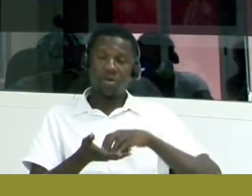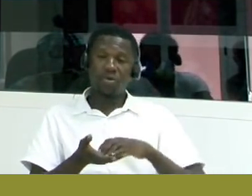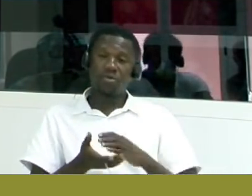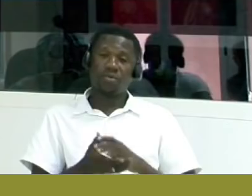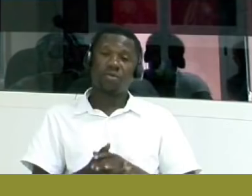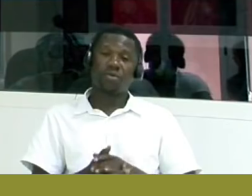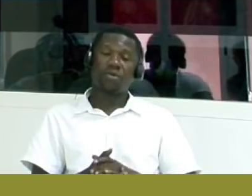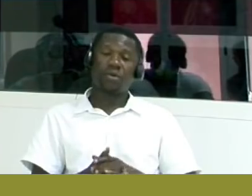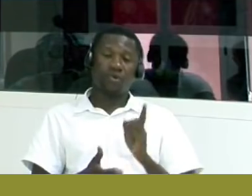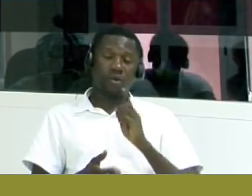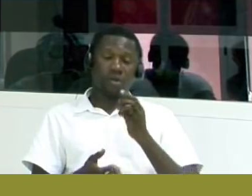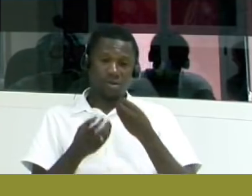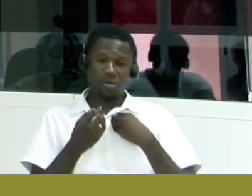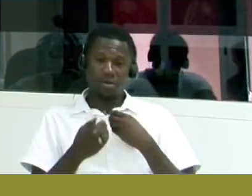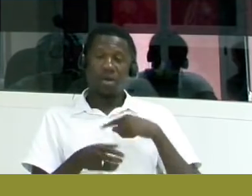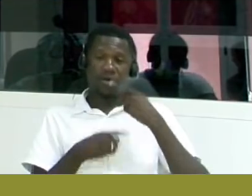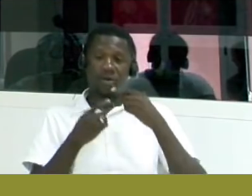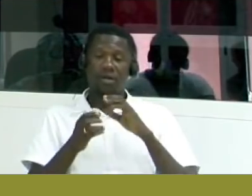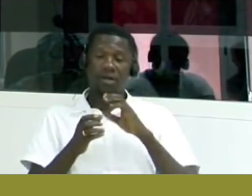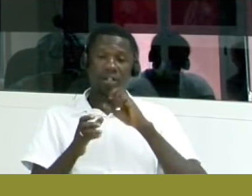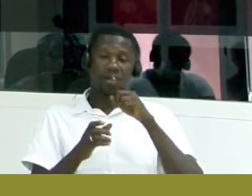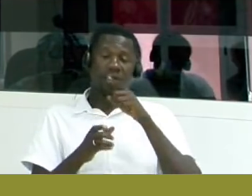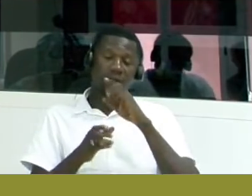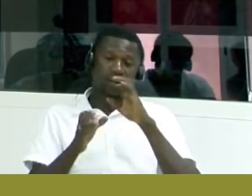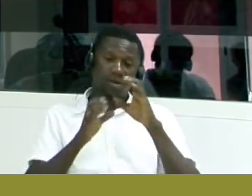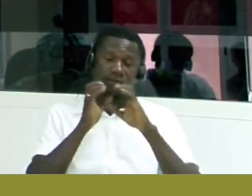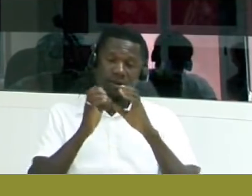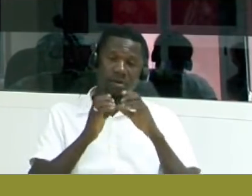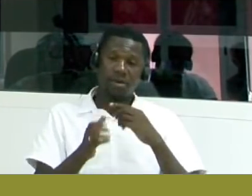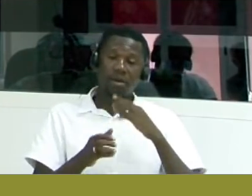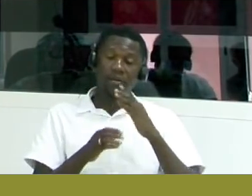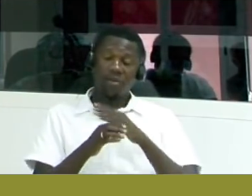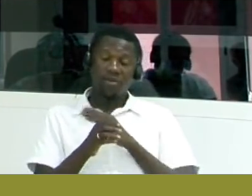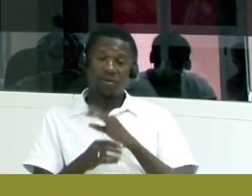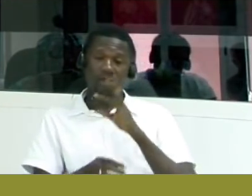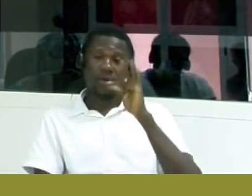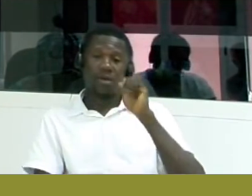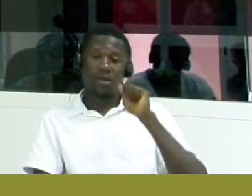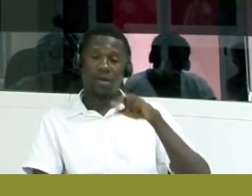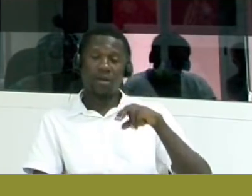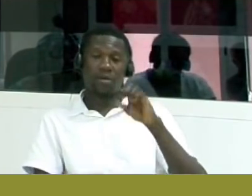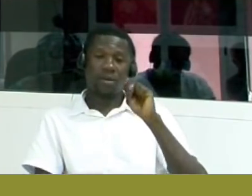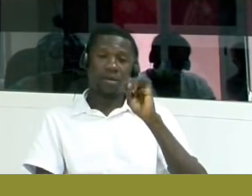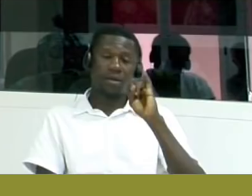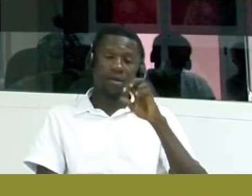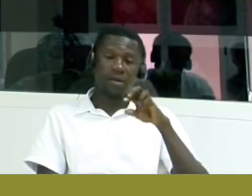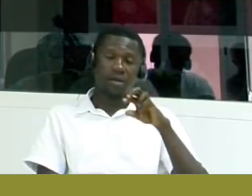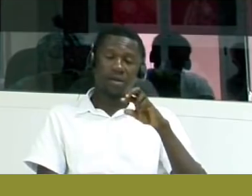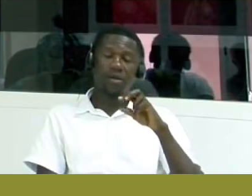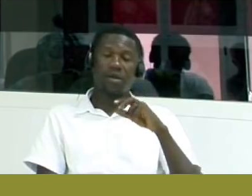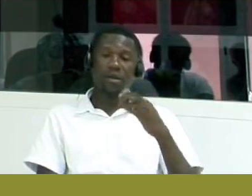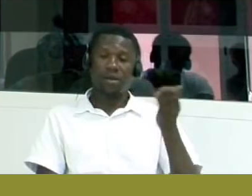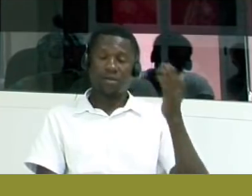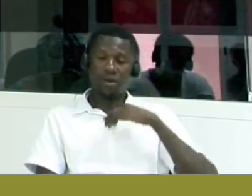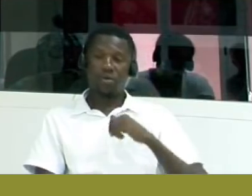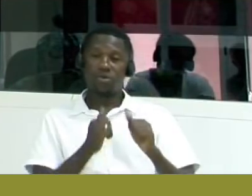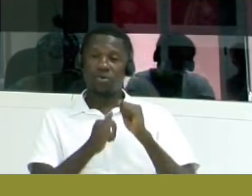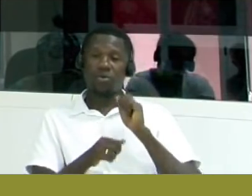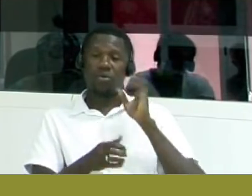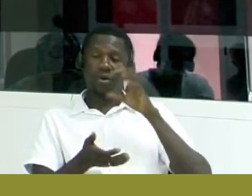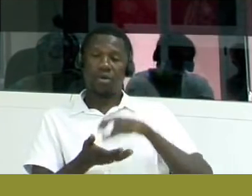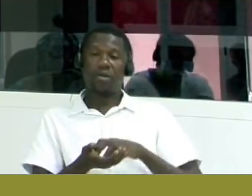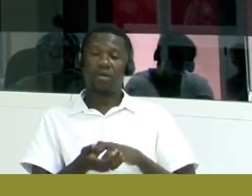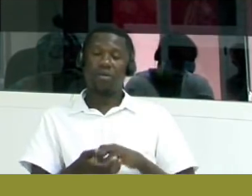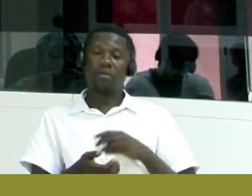after that conversation. In fact, before Tamsir came back to Banjul, my deputy, Sankung, this is why I'm